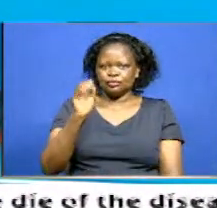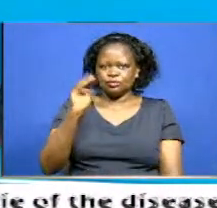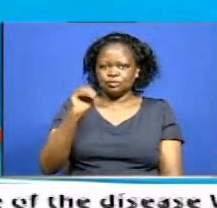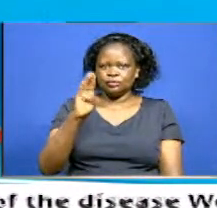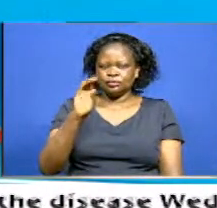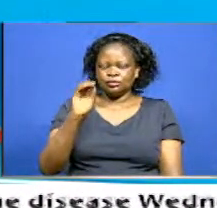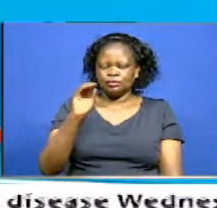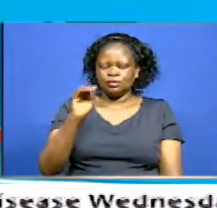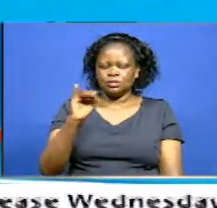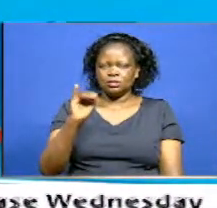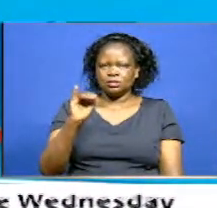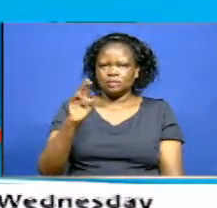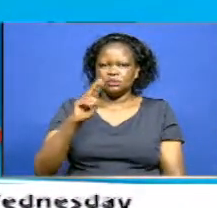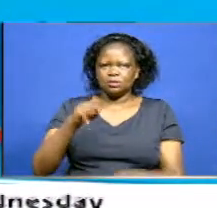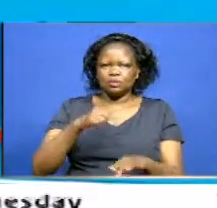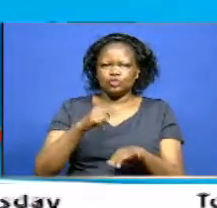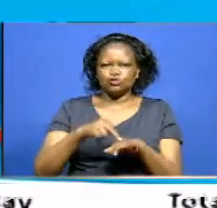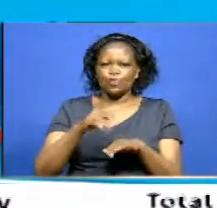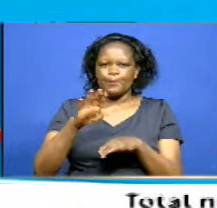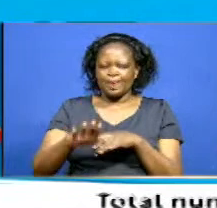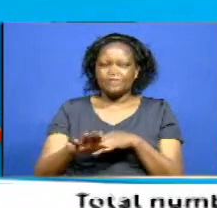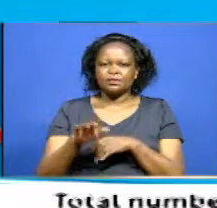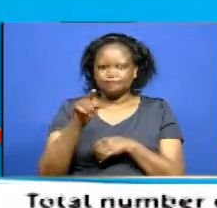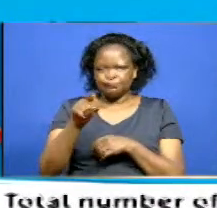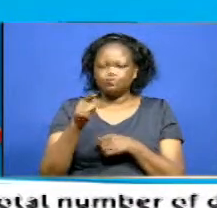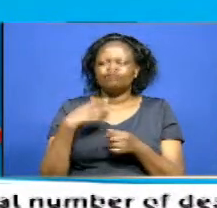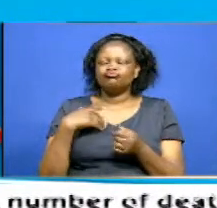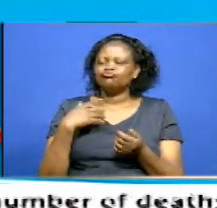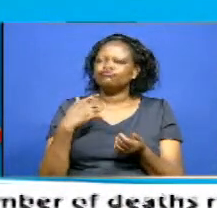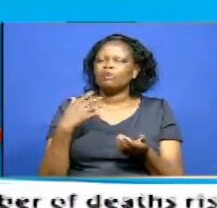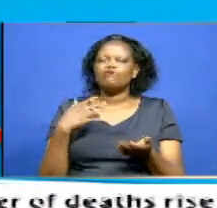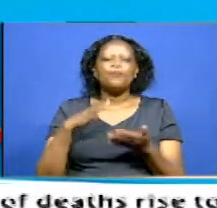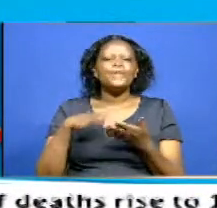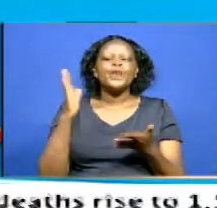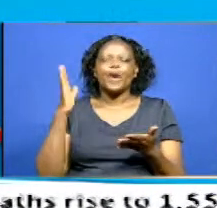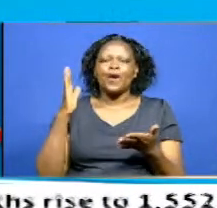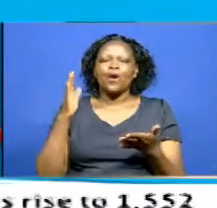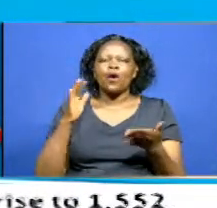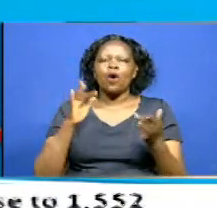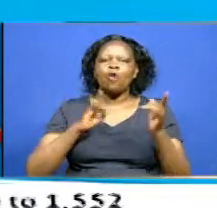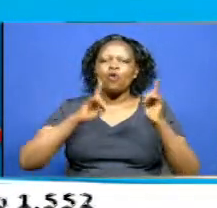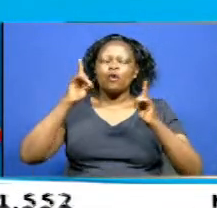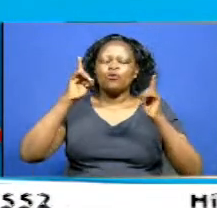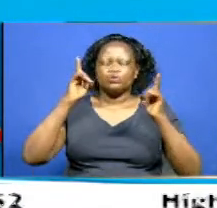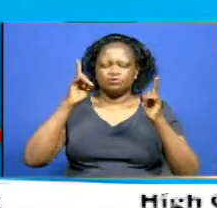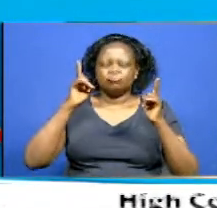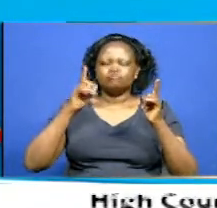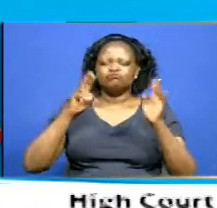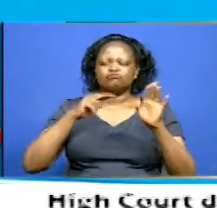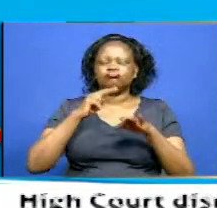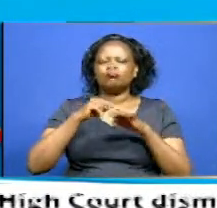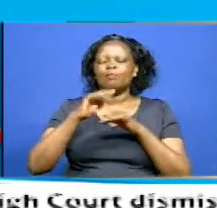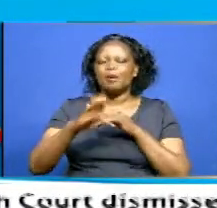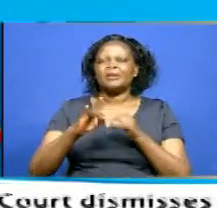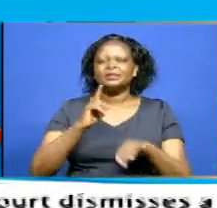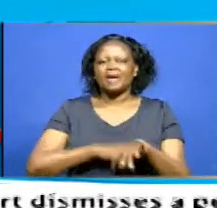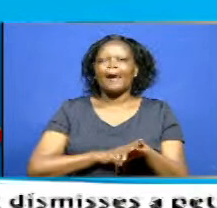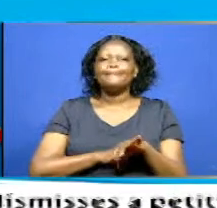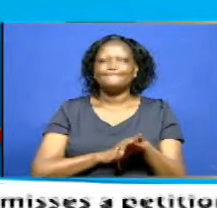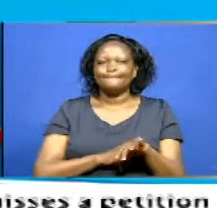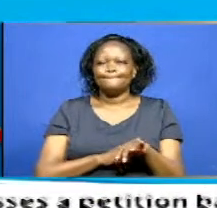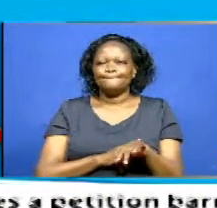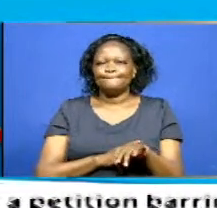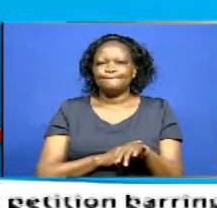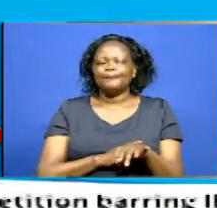This is an effort to bring back more tourists to national parks at a time when